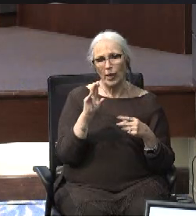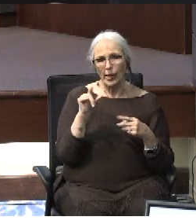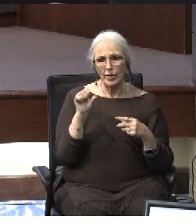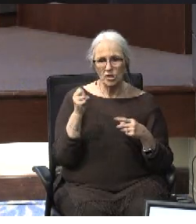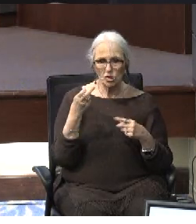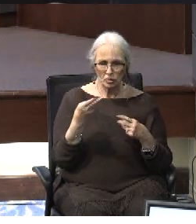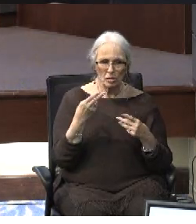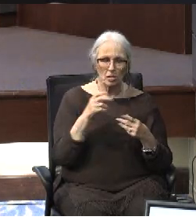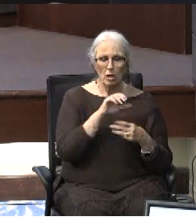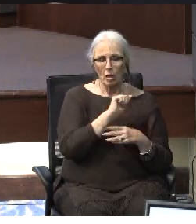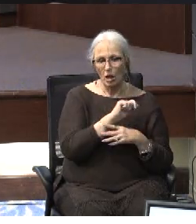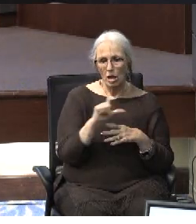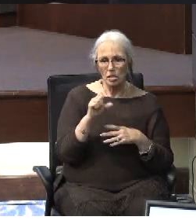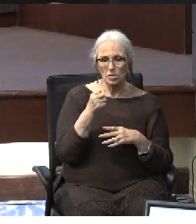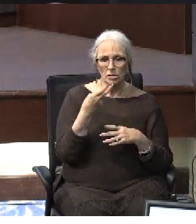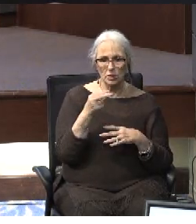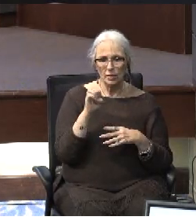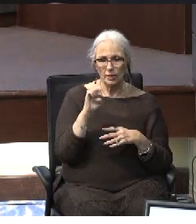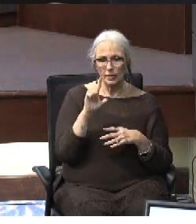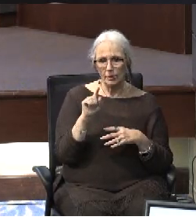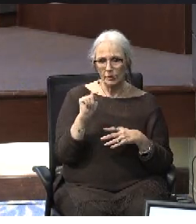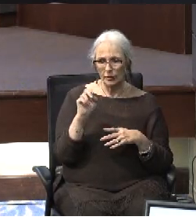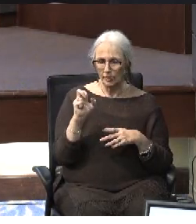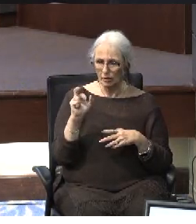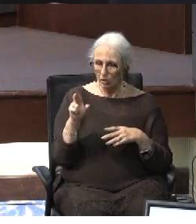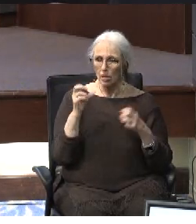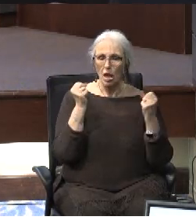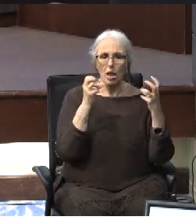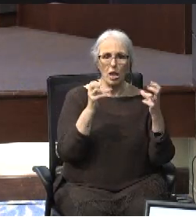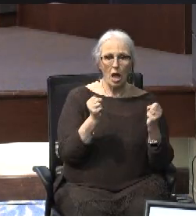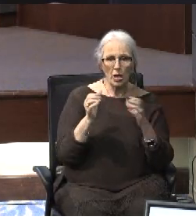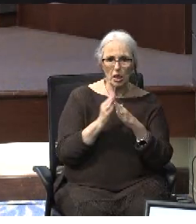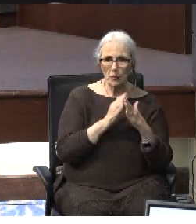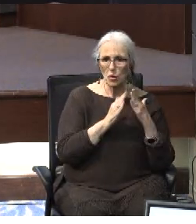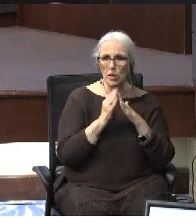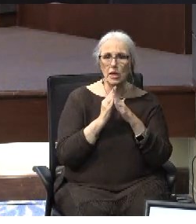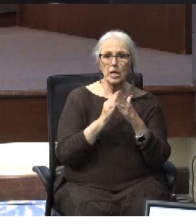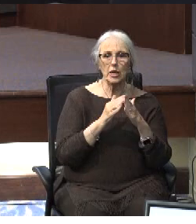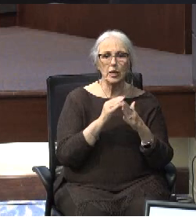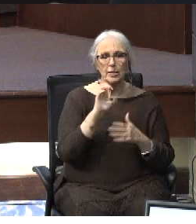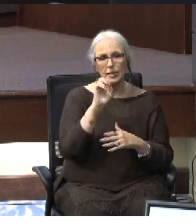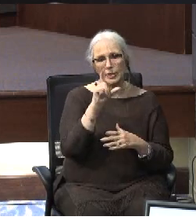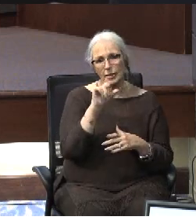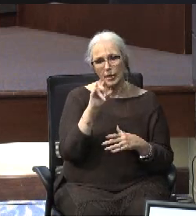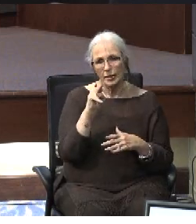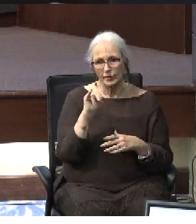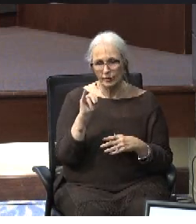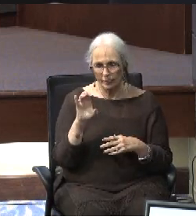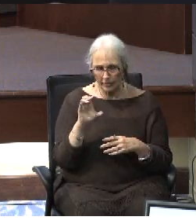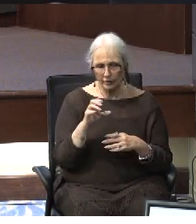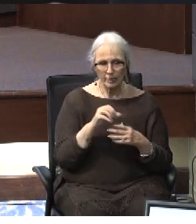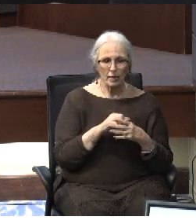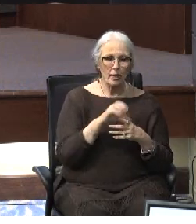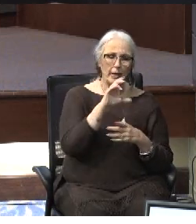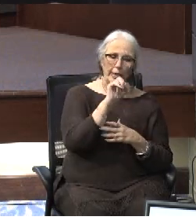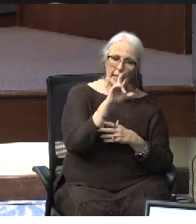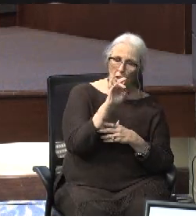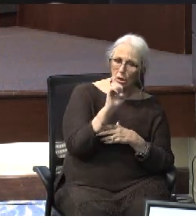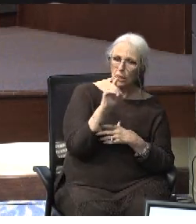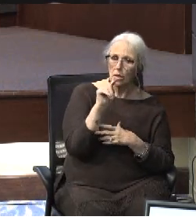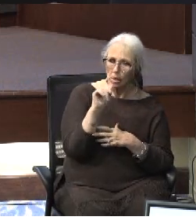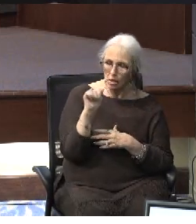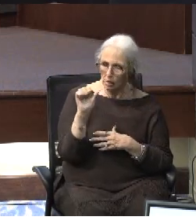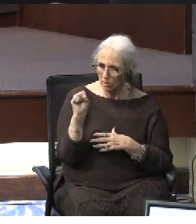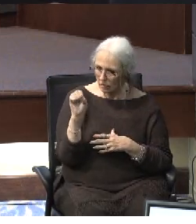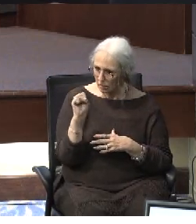obviously all of the shelters, but a lot of the community clinics, places like Caritas, so if an individual is seeking